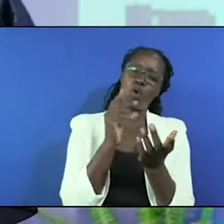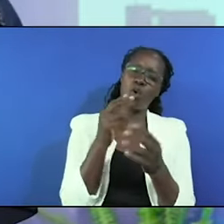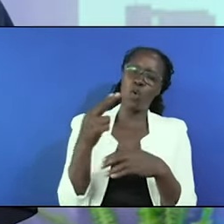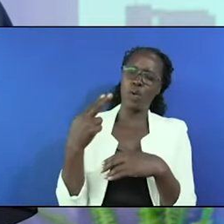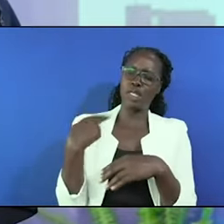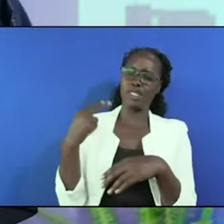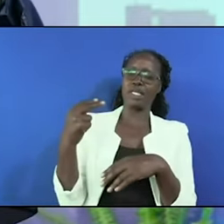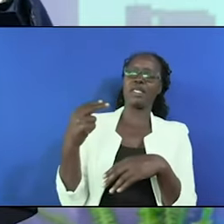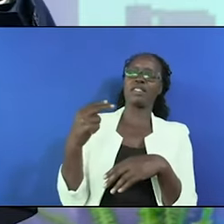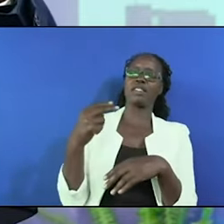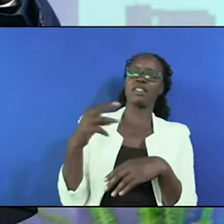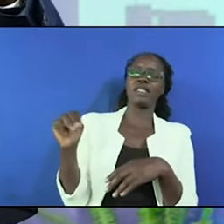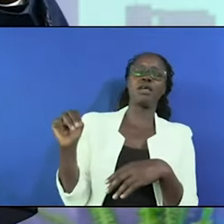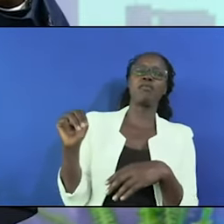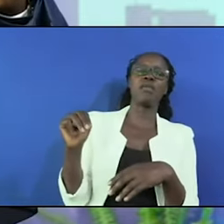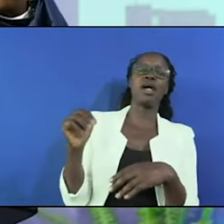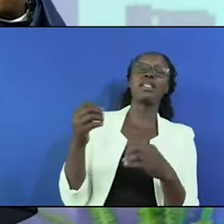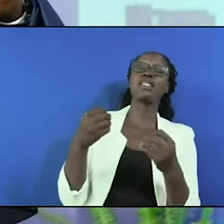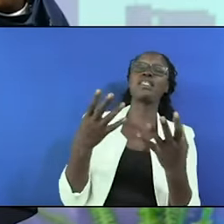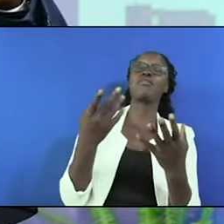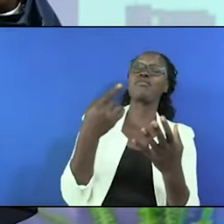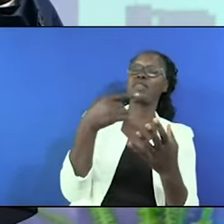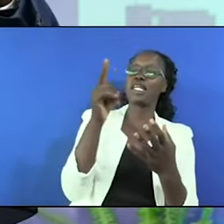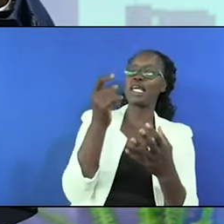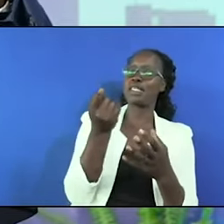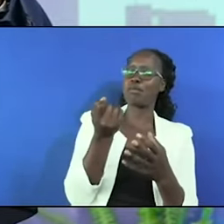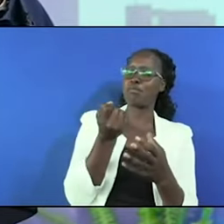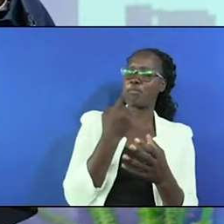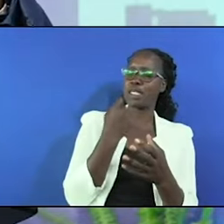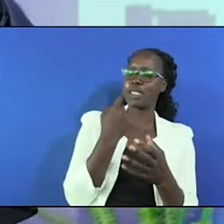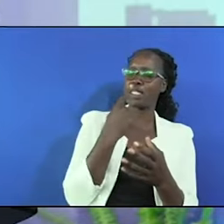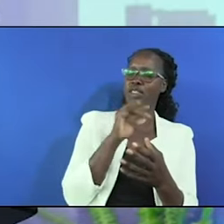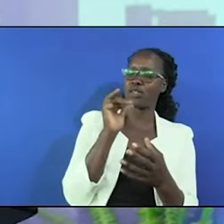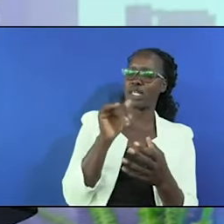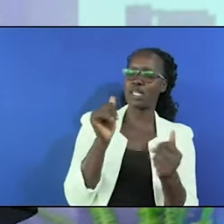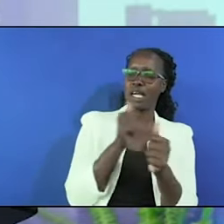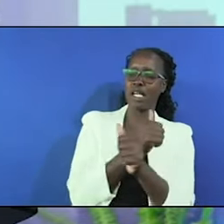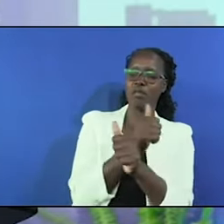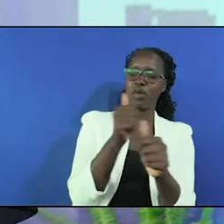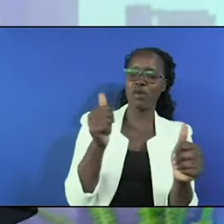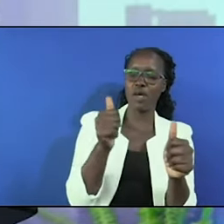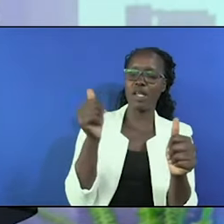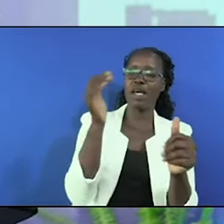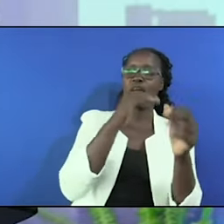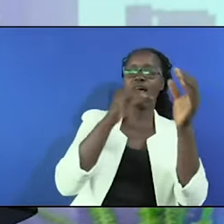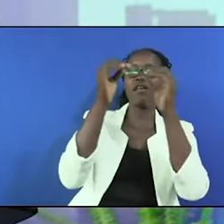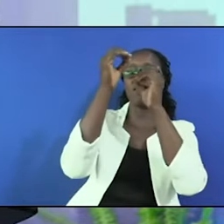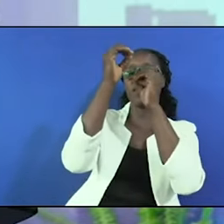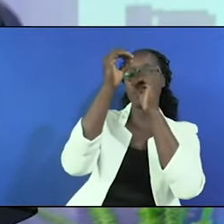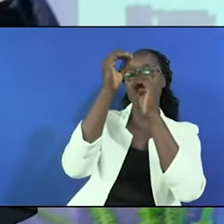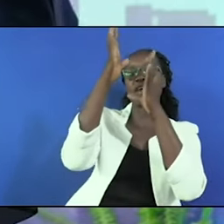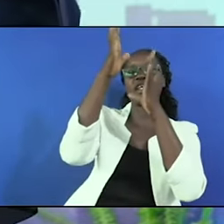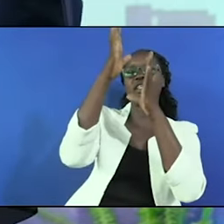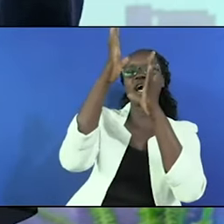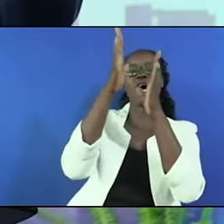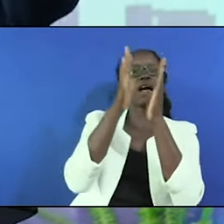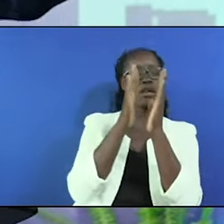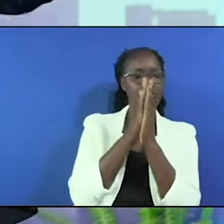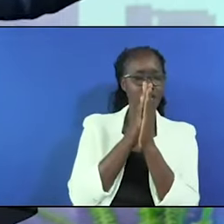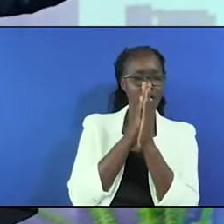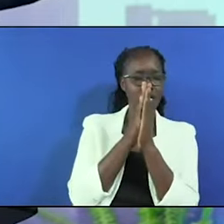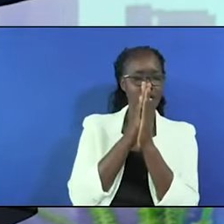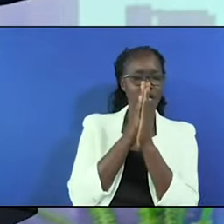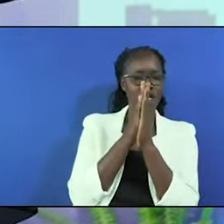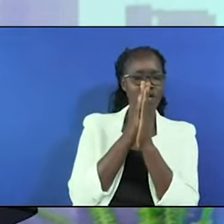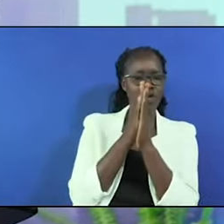touch them and be able to give them the right medicine so that they can get well. Heavenly Father, I pray that you